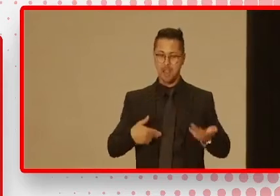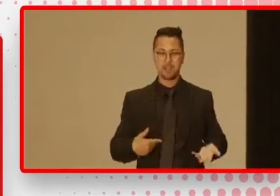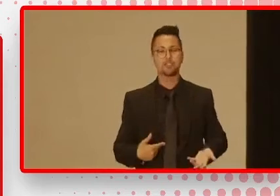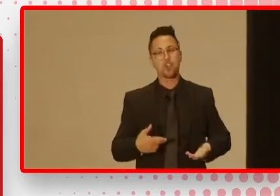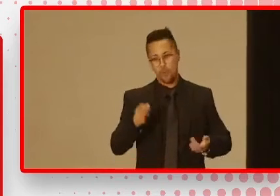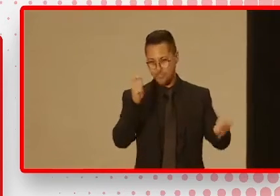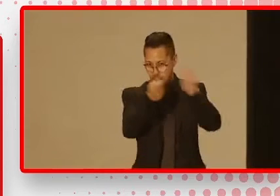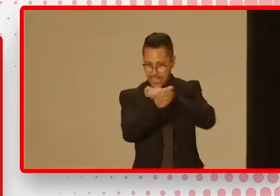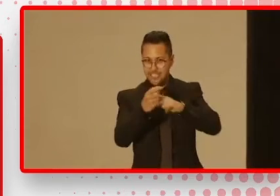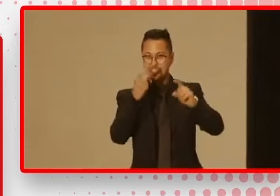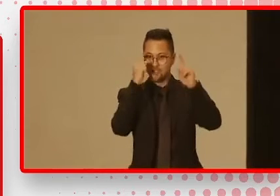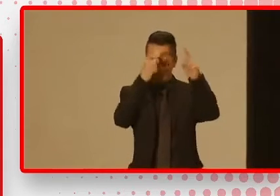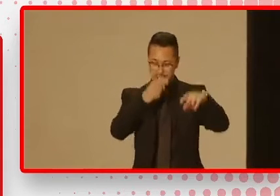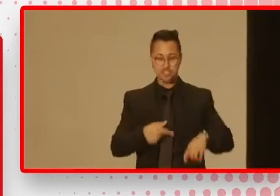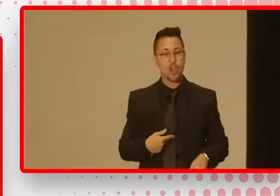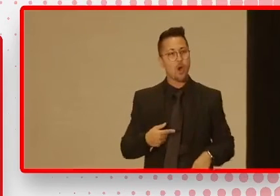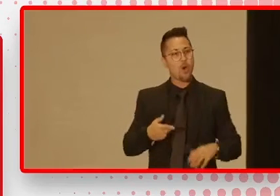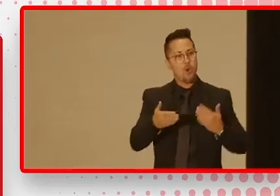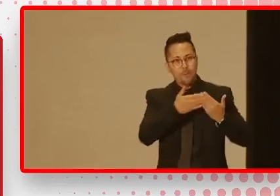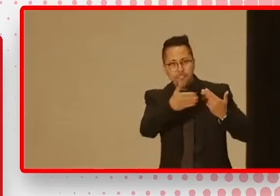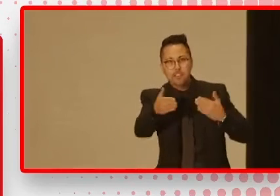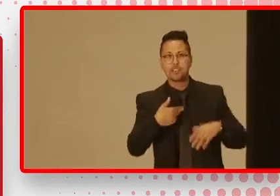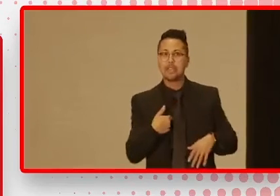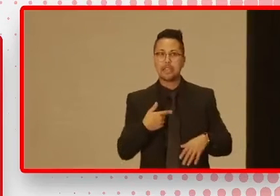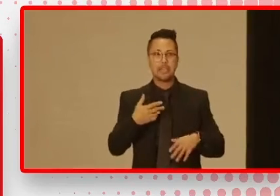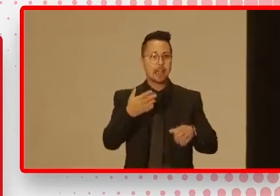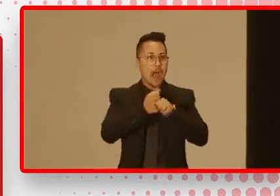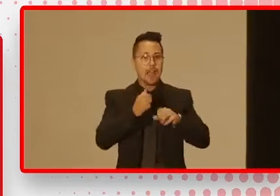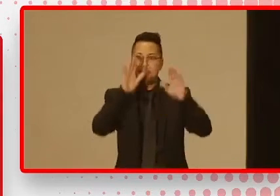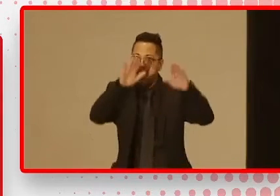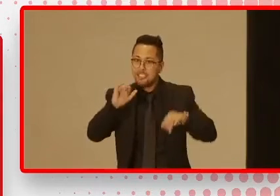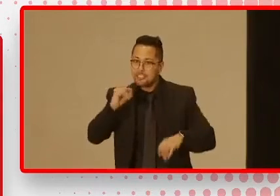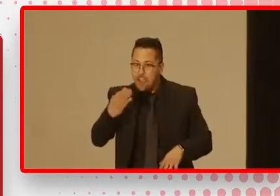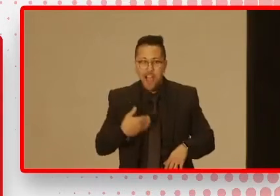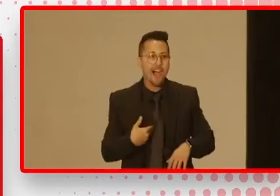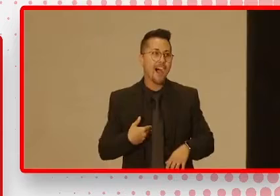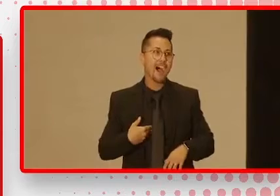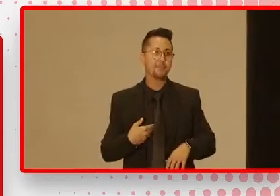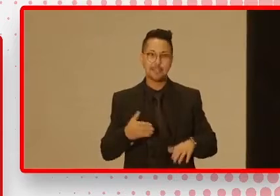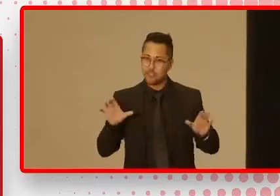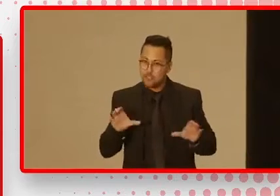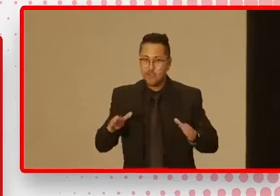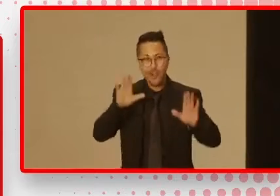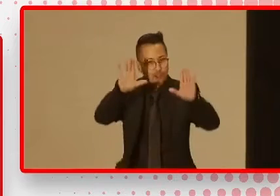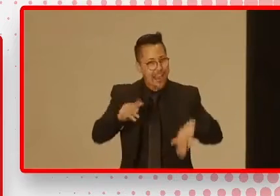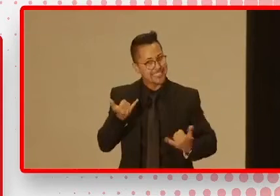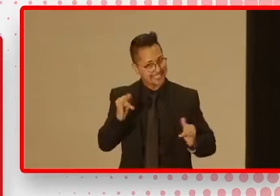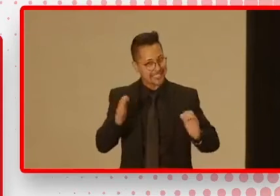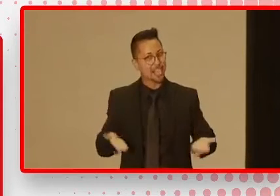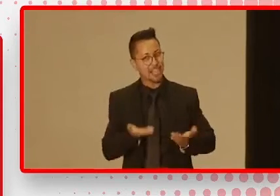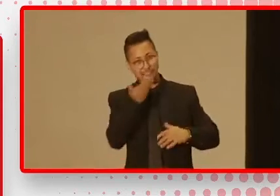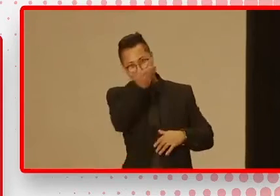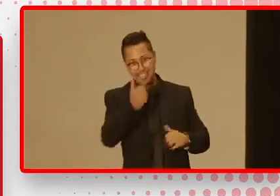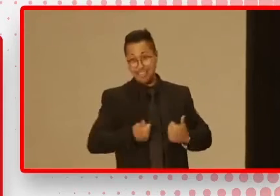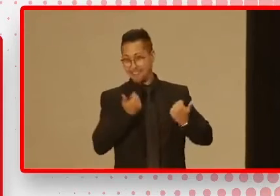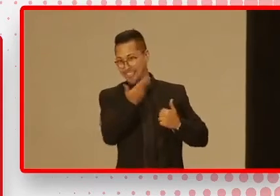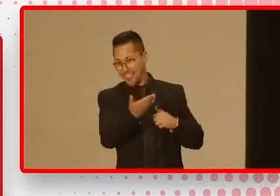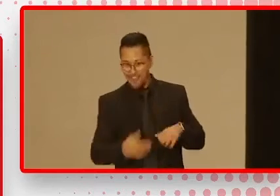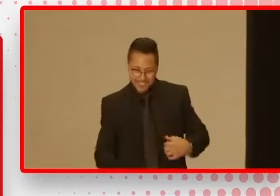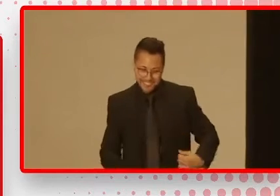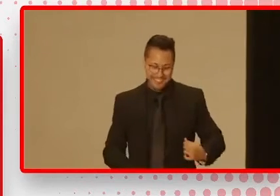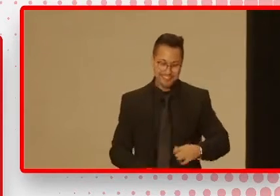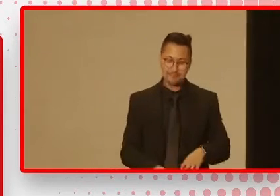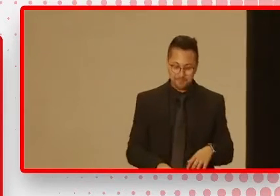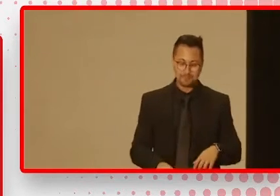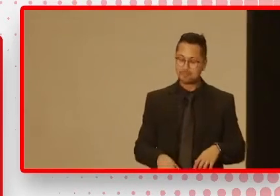got an amazing job. And as far as I know, he's still doing great and still living in Cynthiana. But that gives you an example that making sure